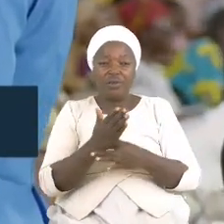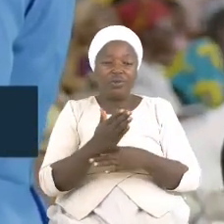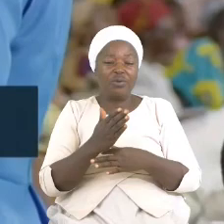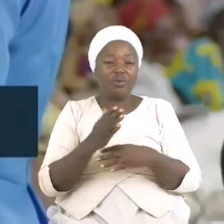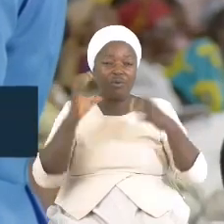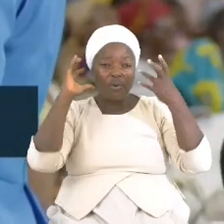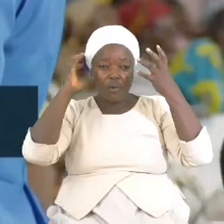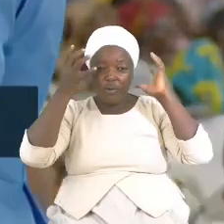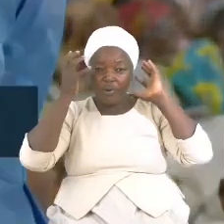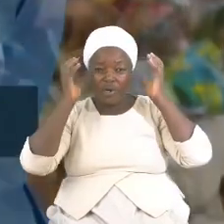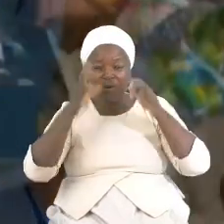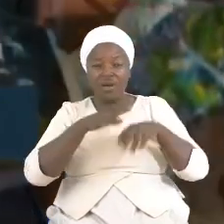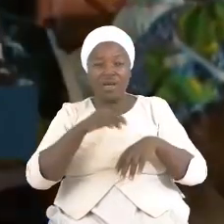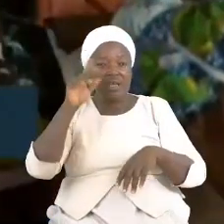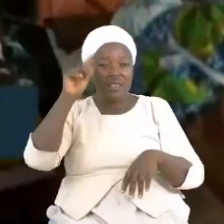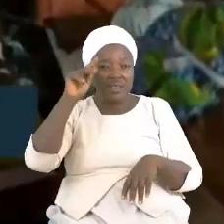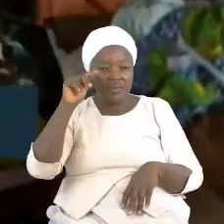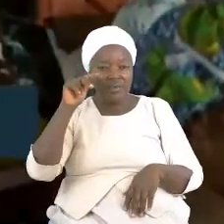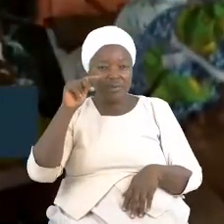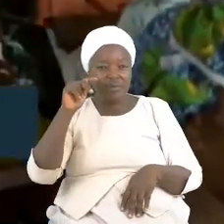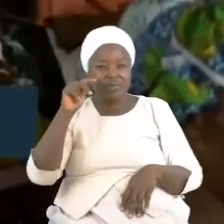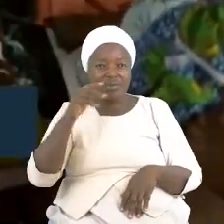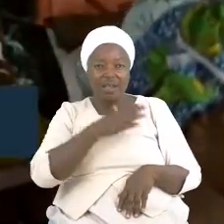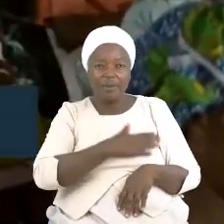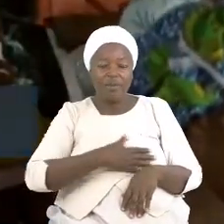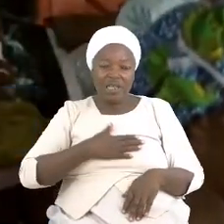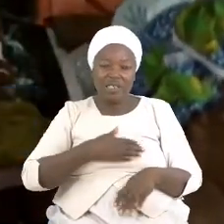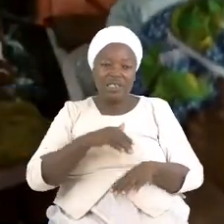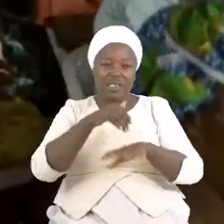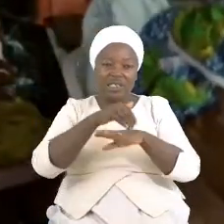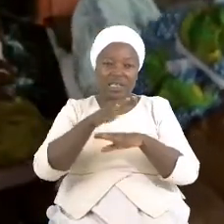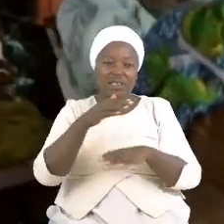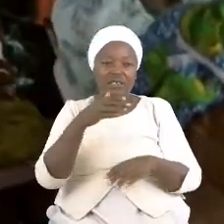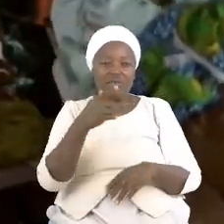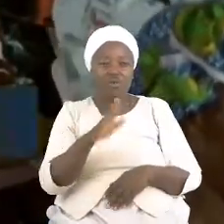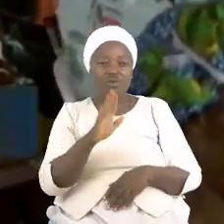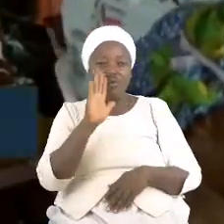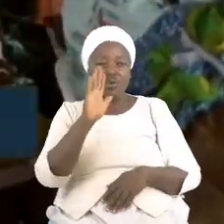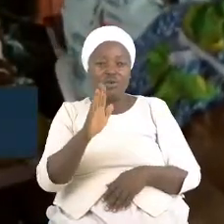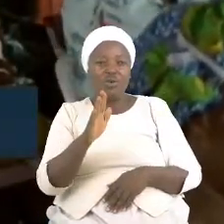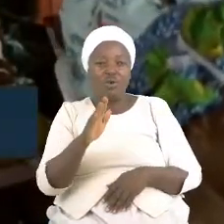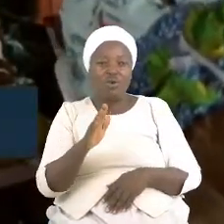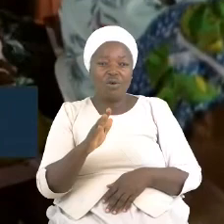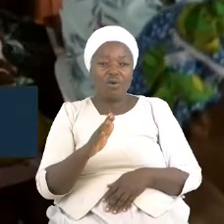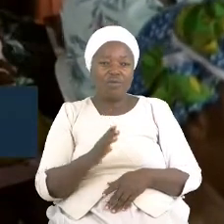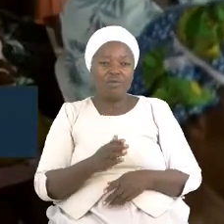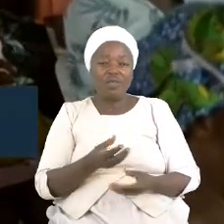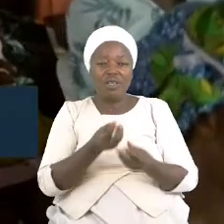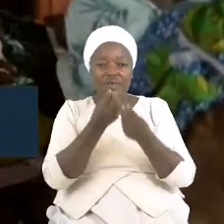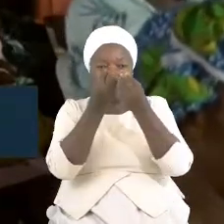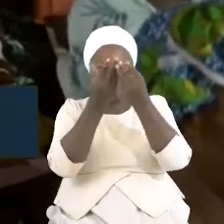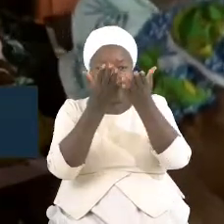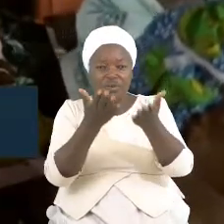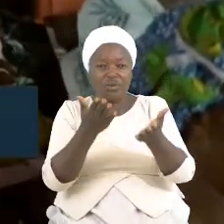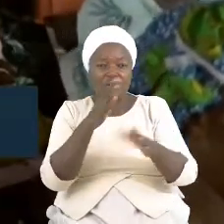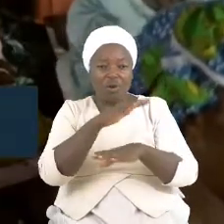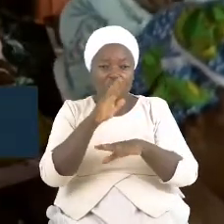you can send your message, your details, the name, your phone number to this WhatsApp number.